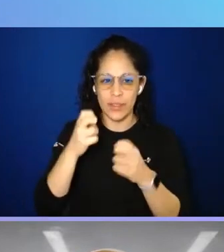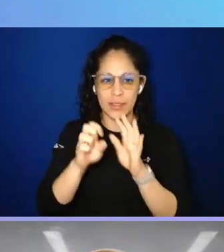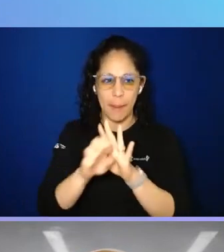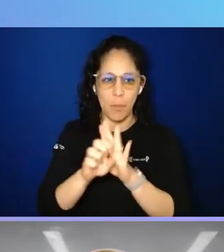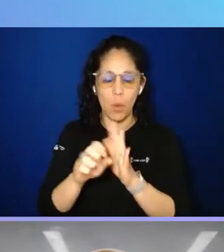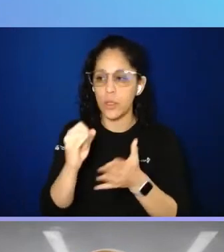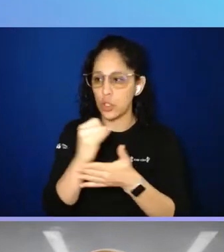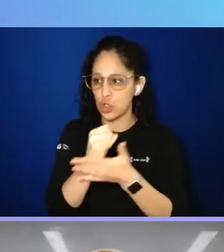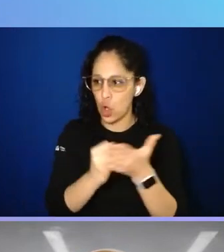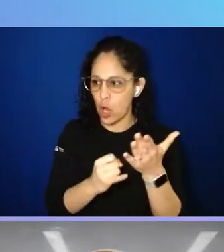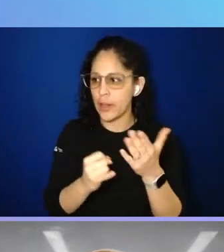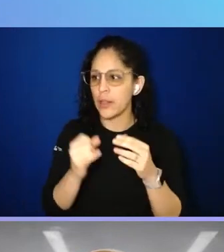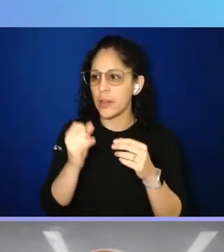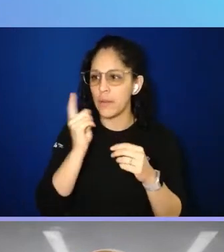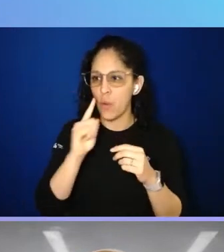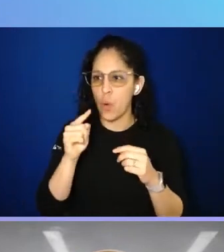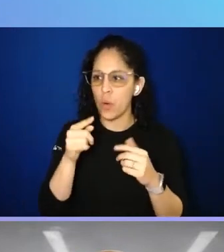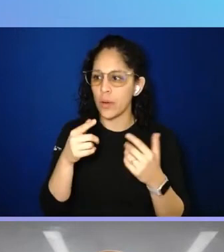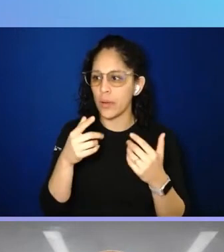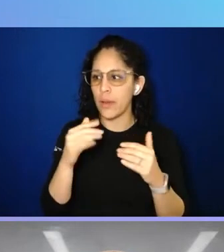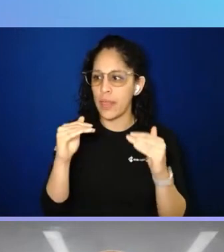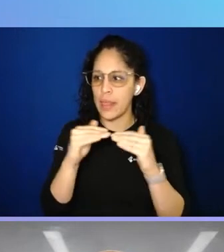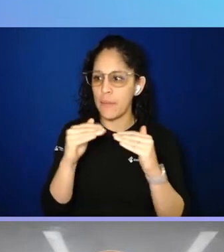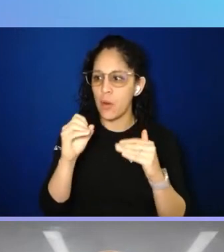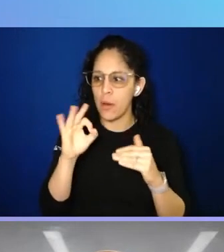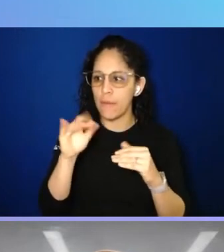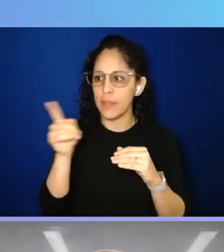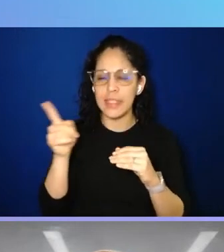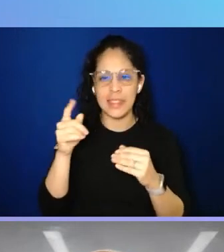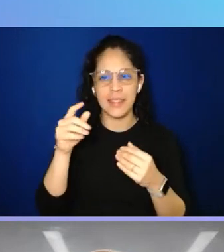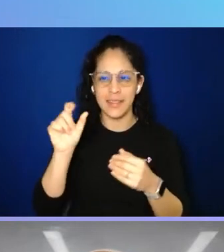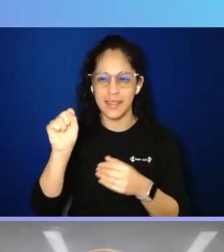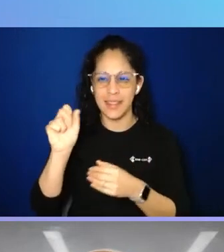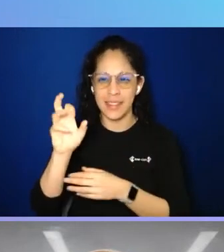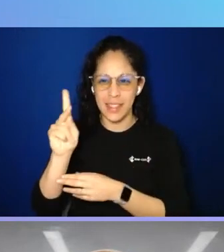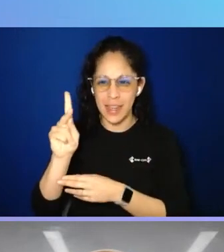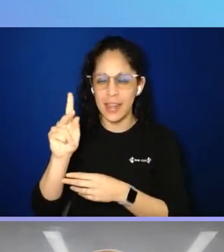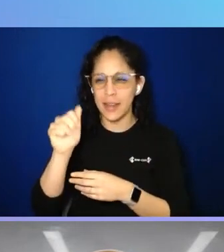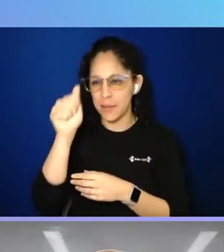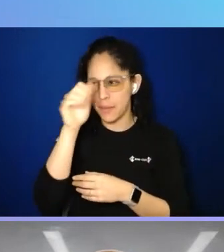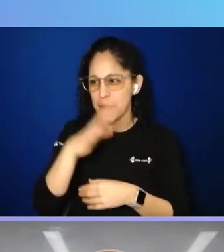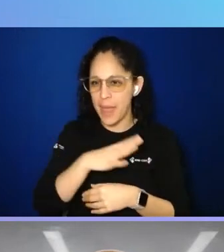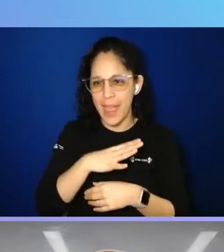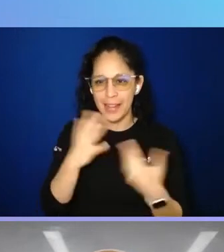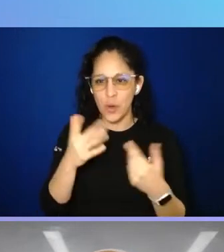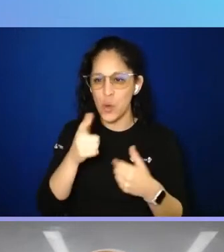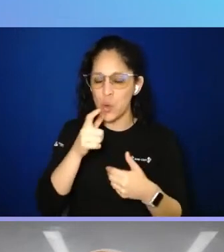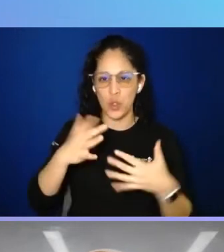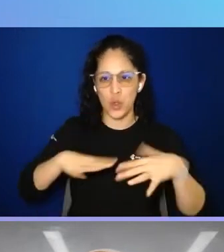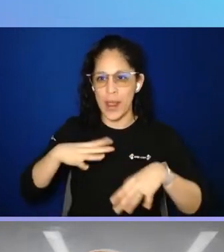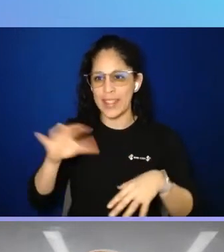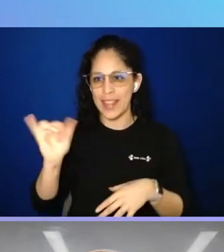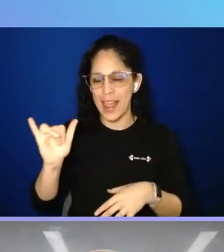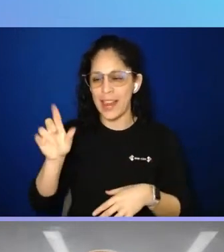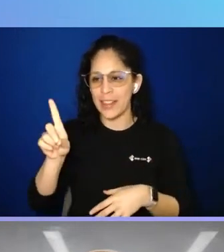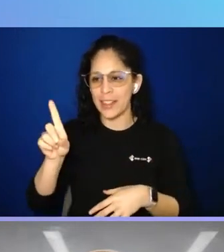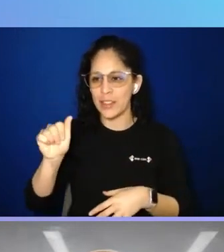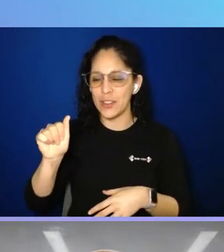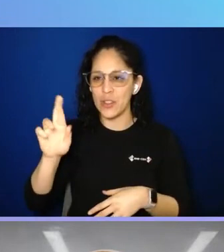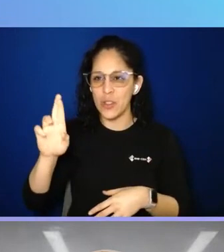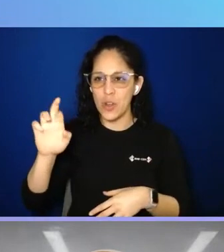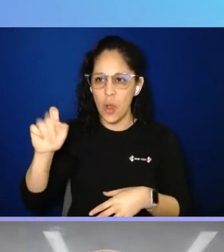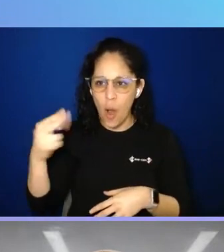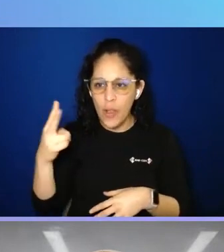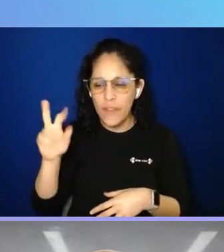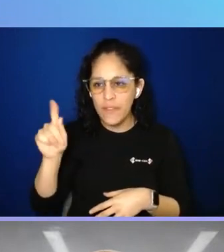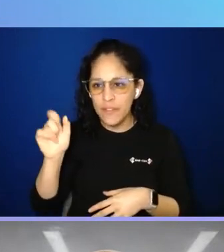common accessibility logo of the stickman inside a circle, but it's dressed as Darth Vader, and it's some text around that says,